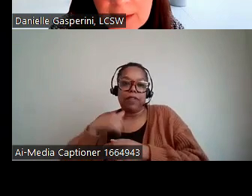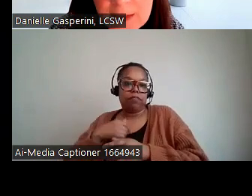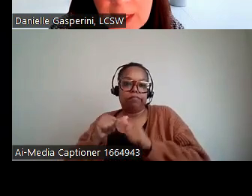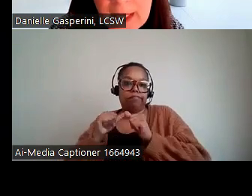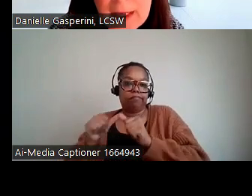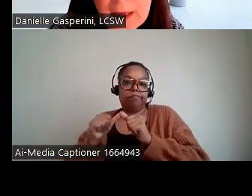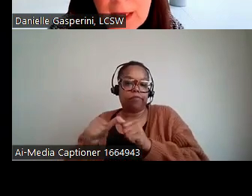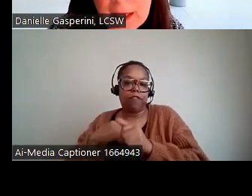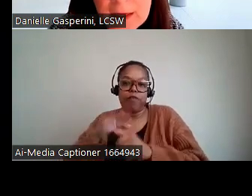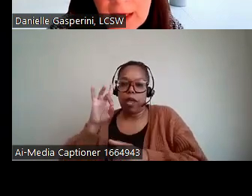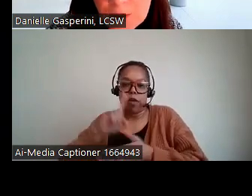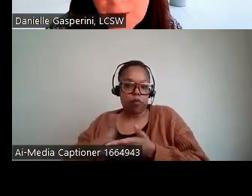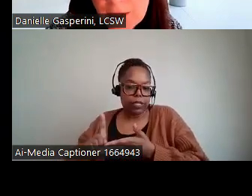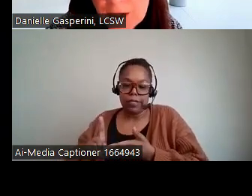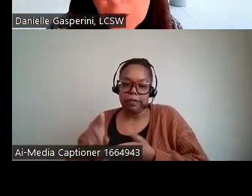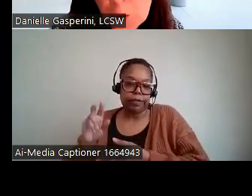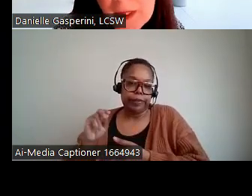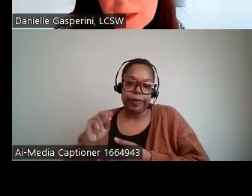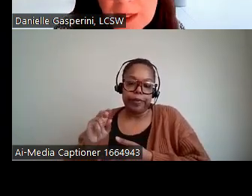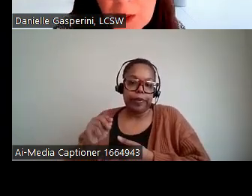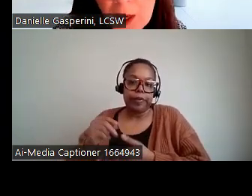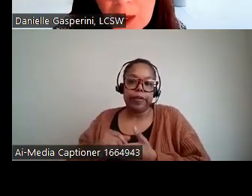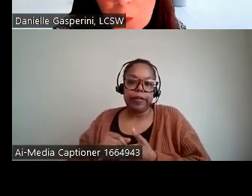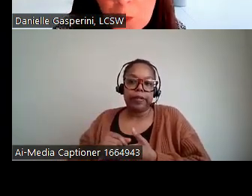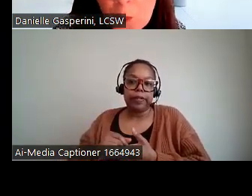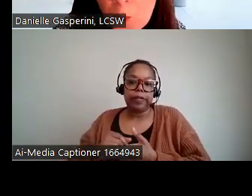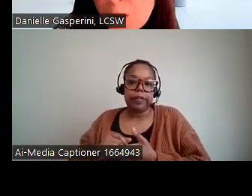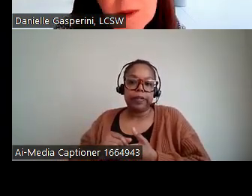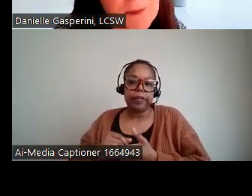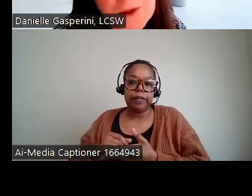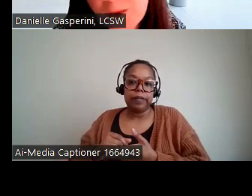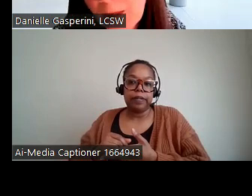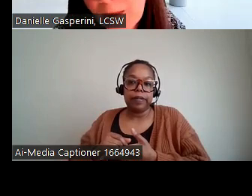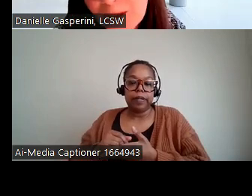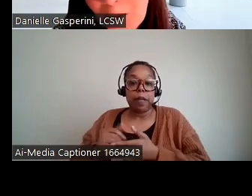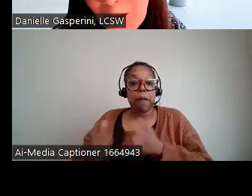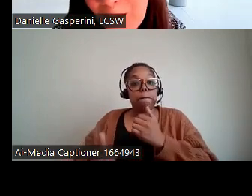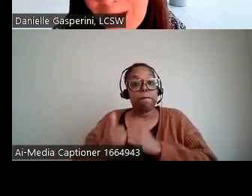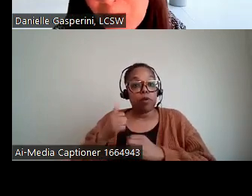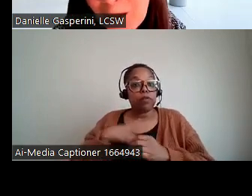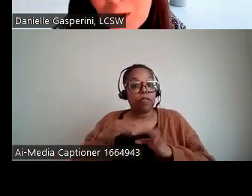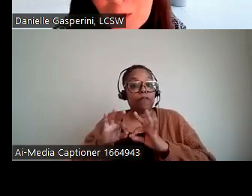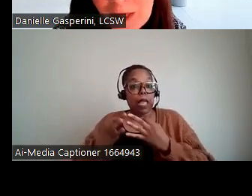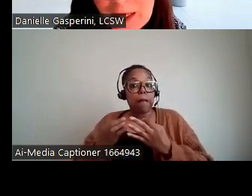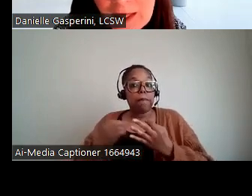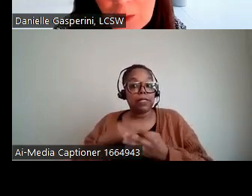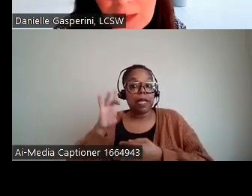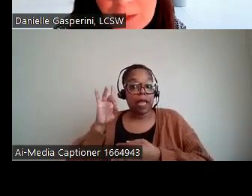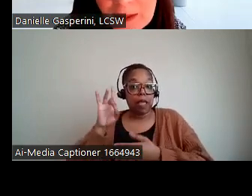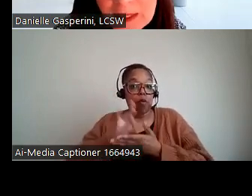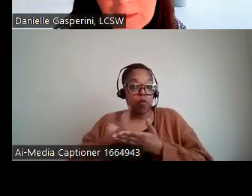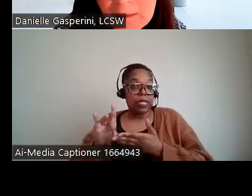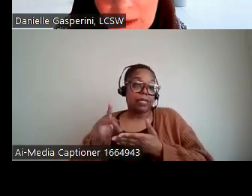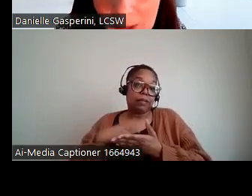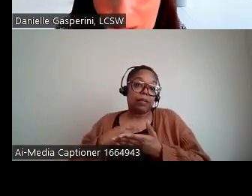the case. And I think that is refreshing too, because most of our families do stay with us the whole 8 weeks, but to know that they don't have to